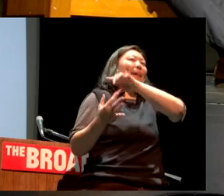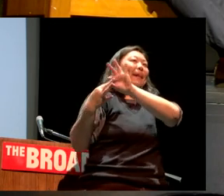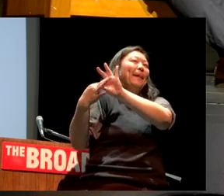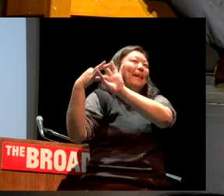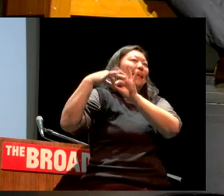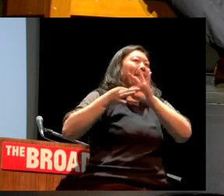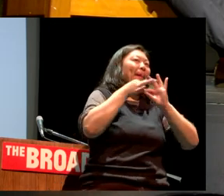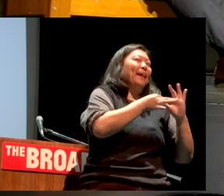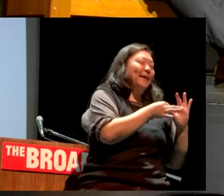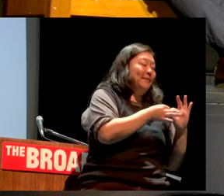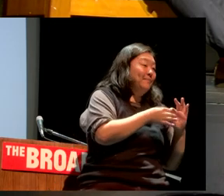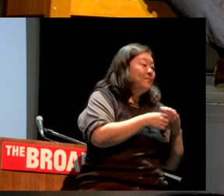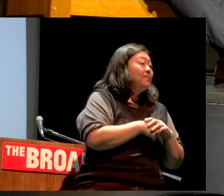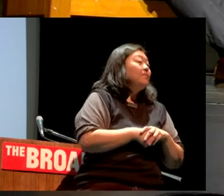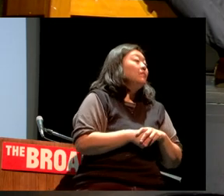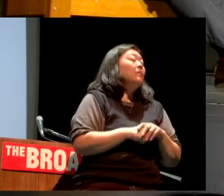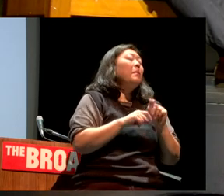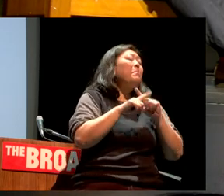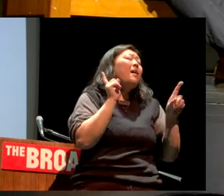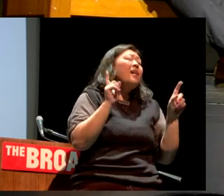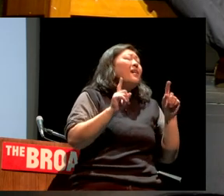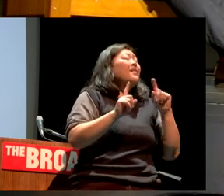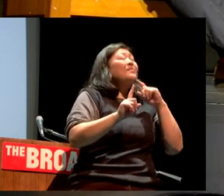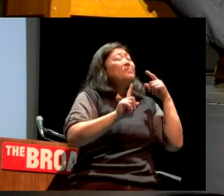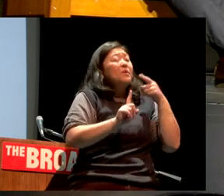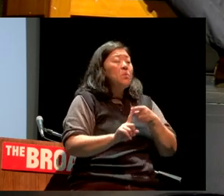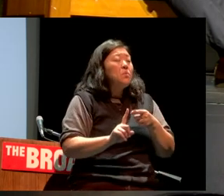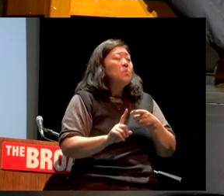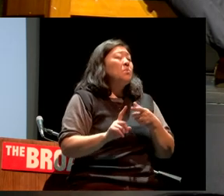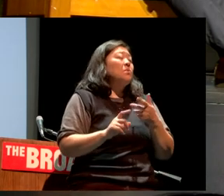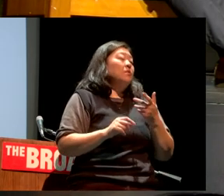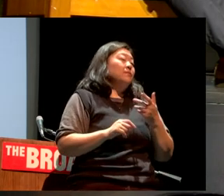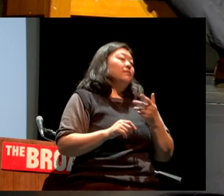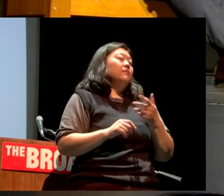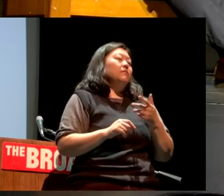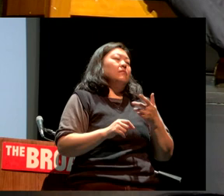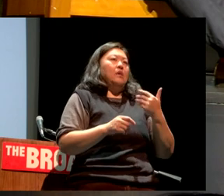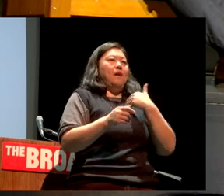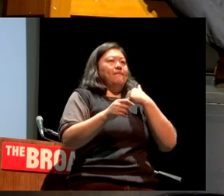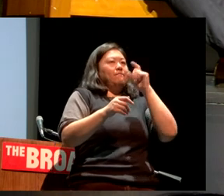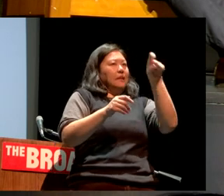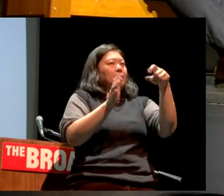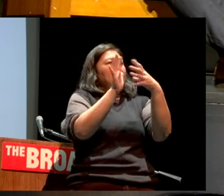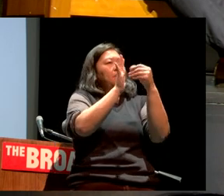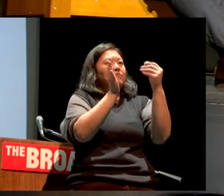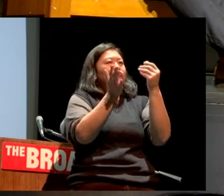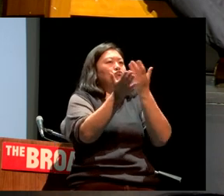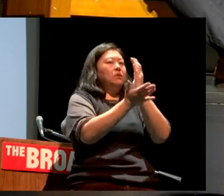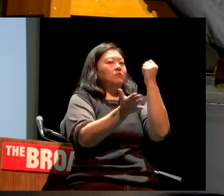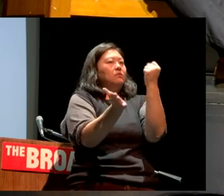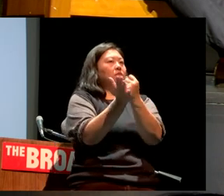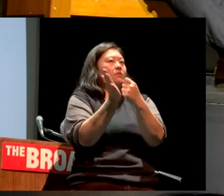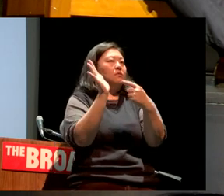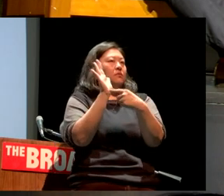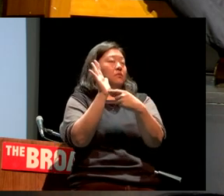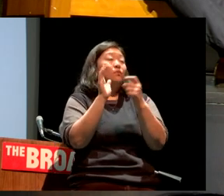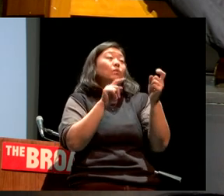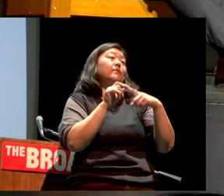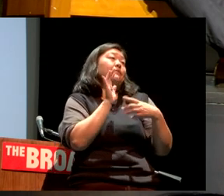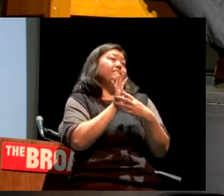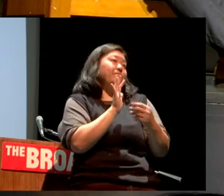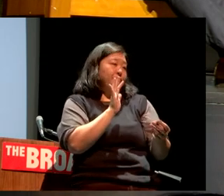it, you have the provenance on blockchain that says, you know, is it really the artist who made it? And as well, who's the first one who's opening that door to that